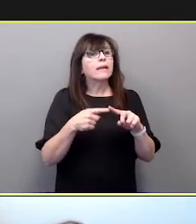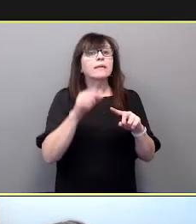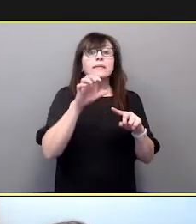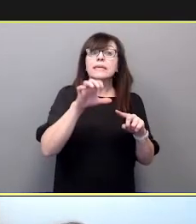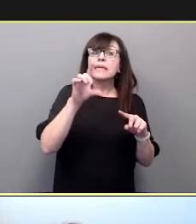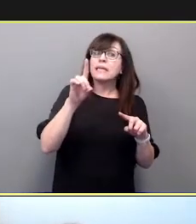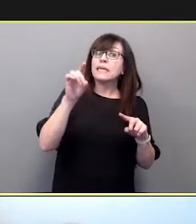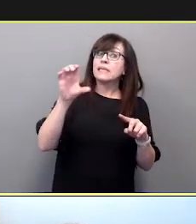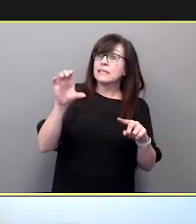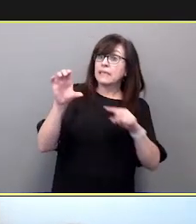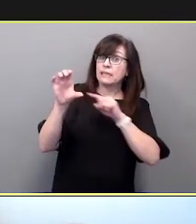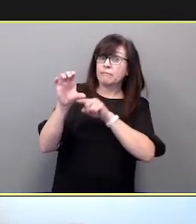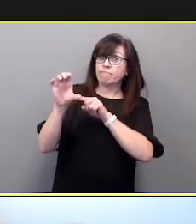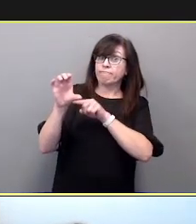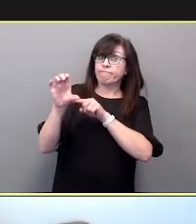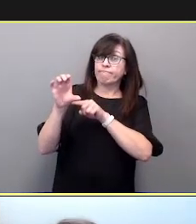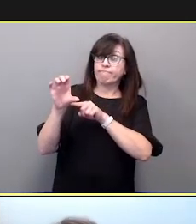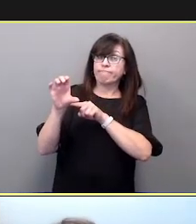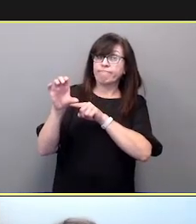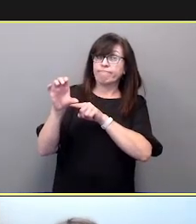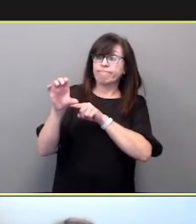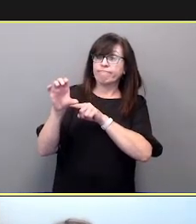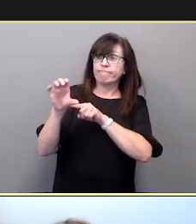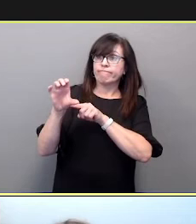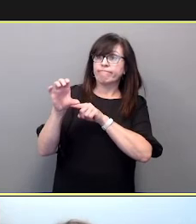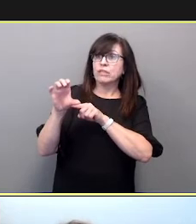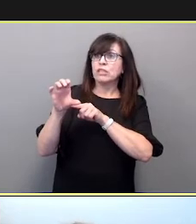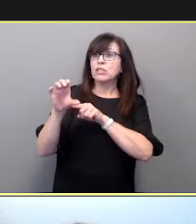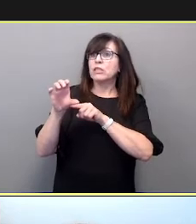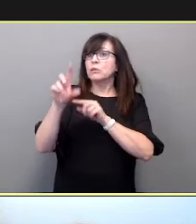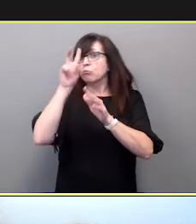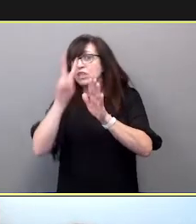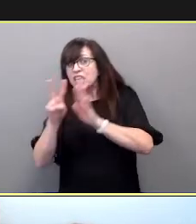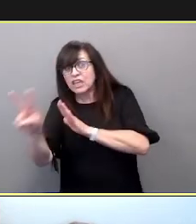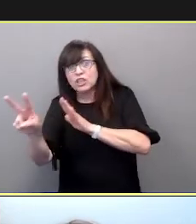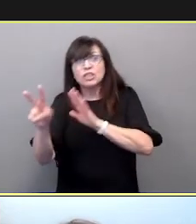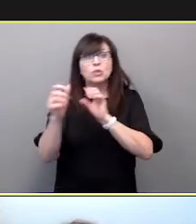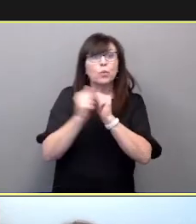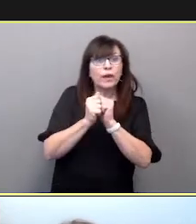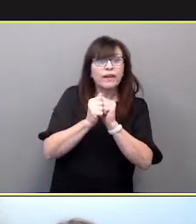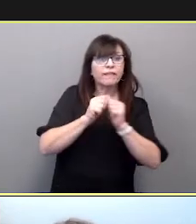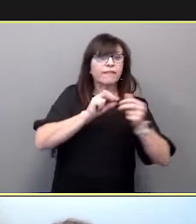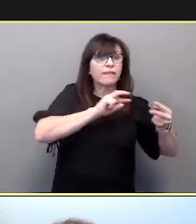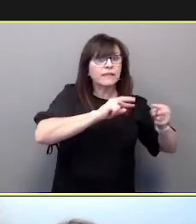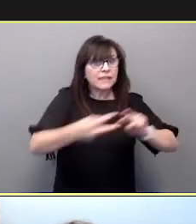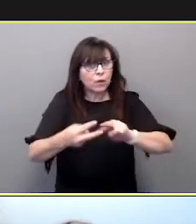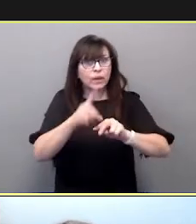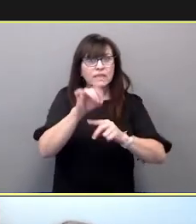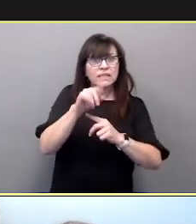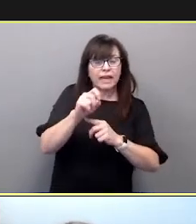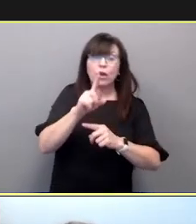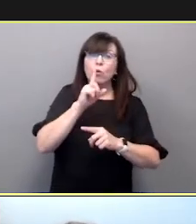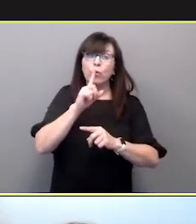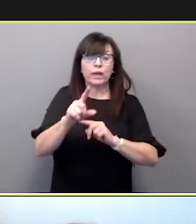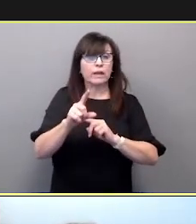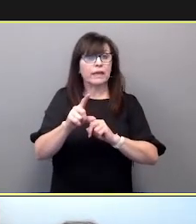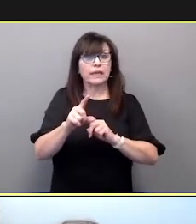CDC does some modeling with the sequence data, it really comes out to